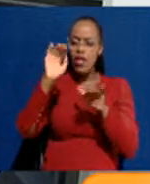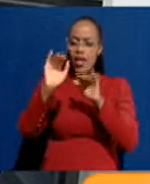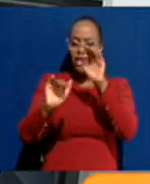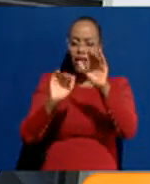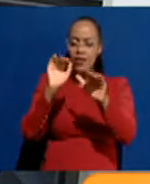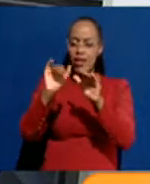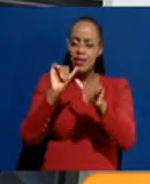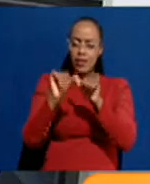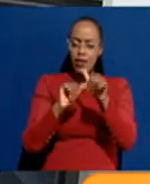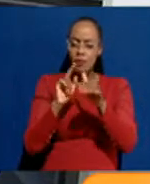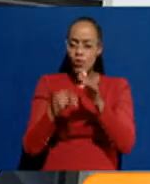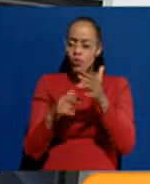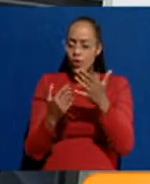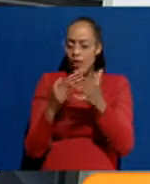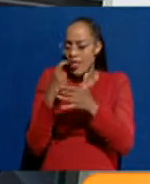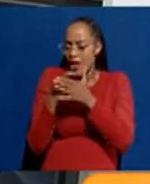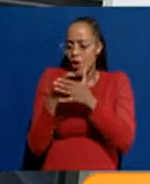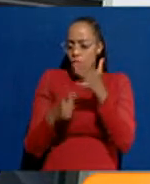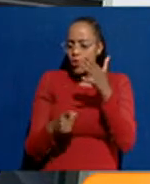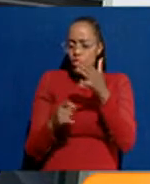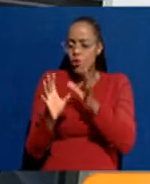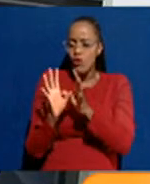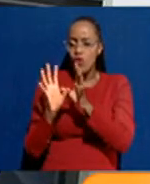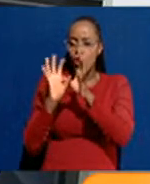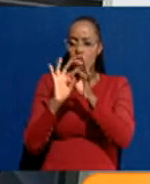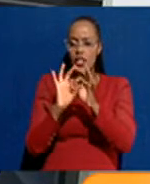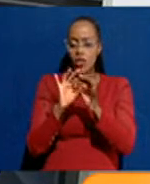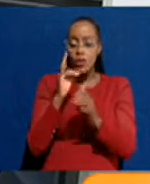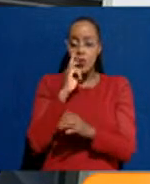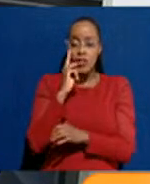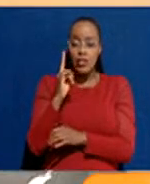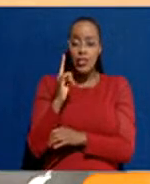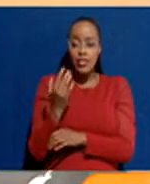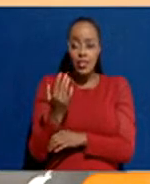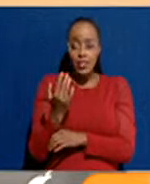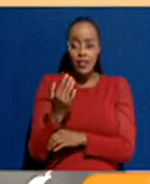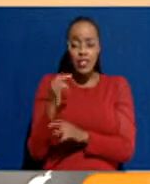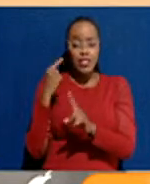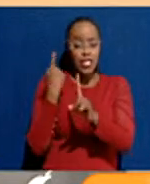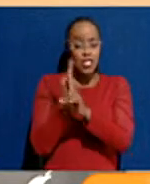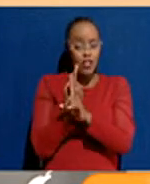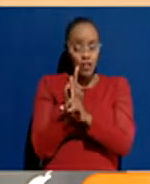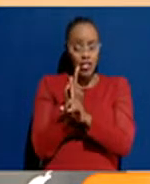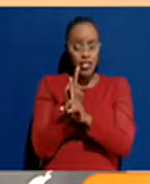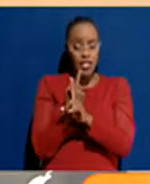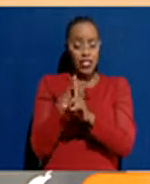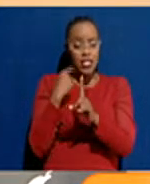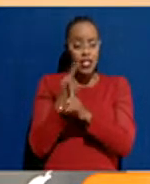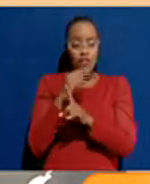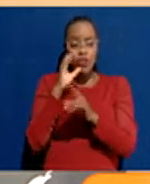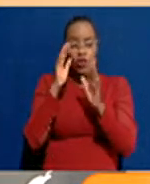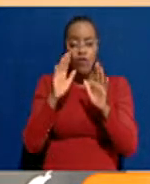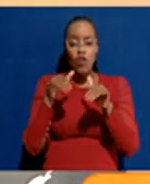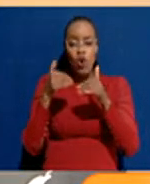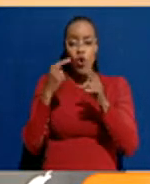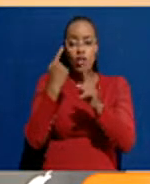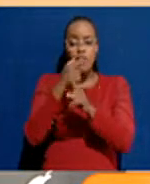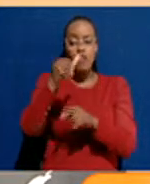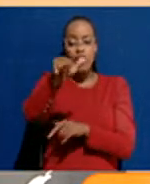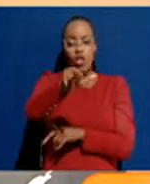that the cost of connection appears to be different for different consumers at different